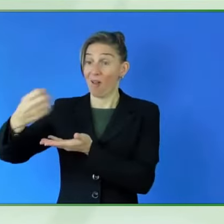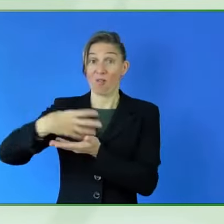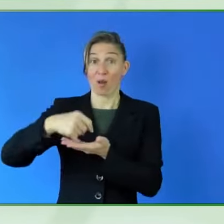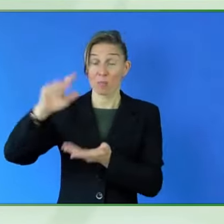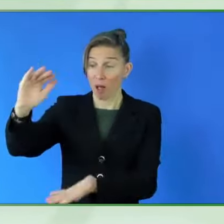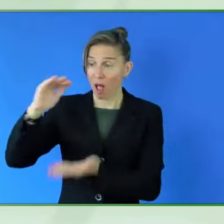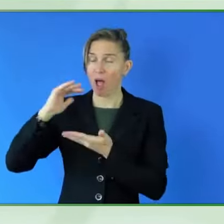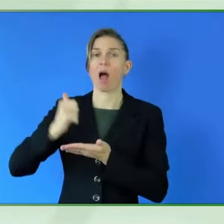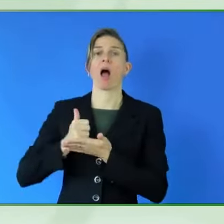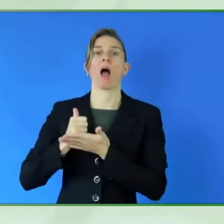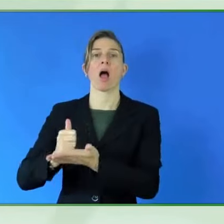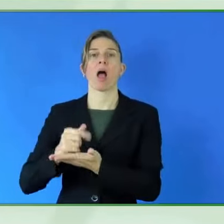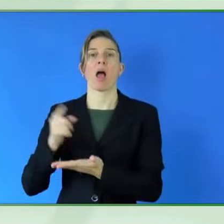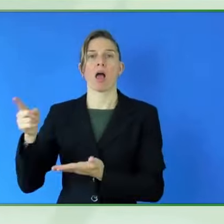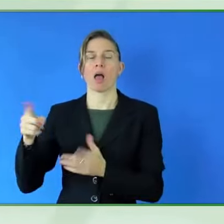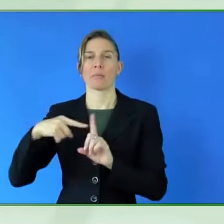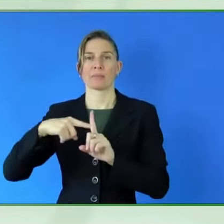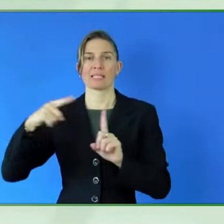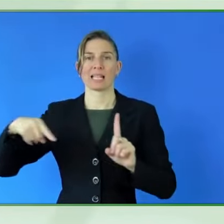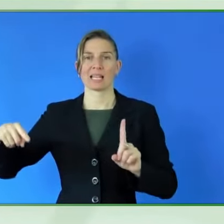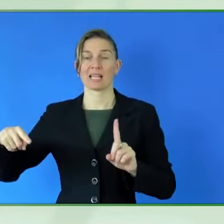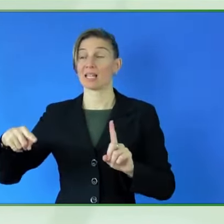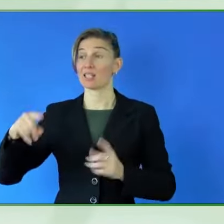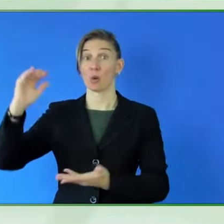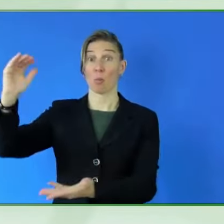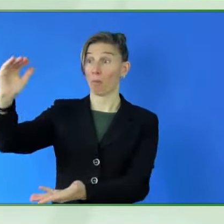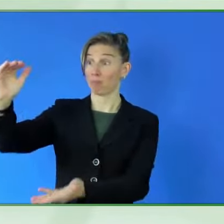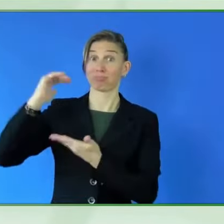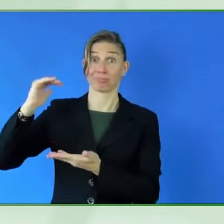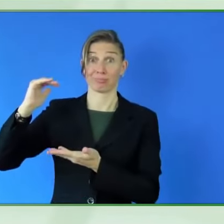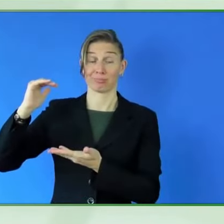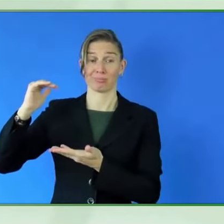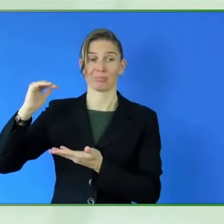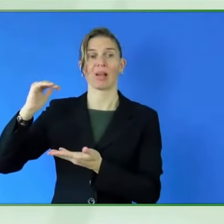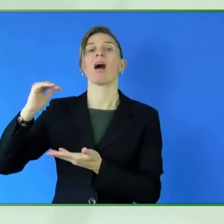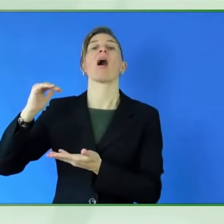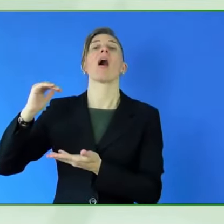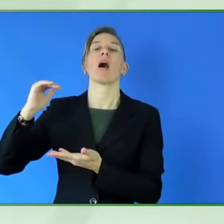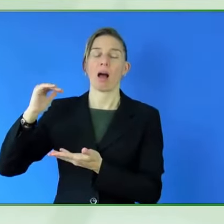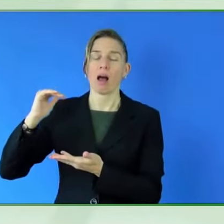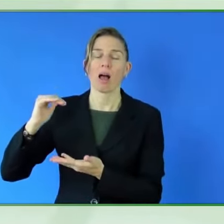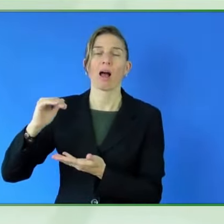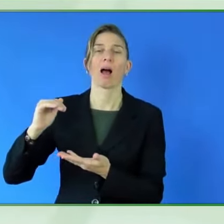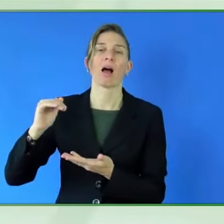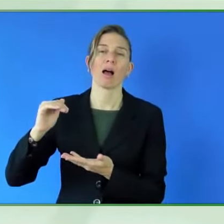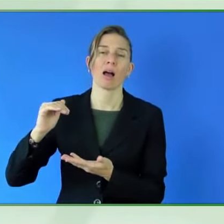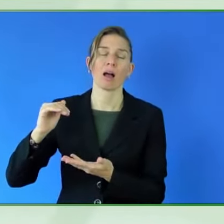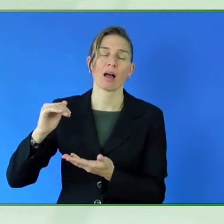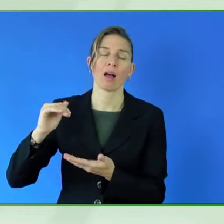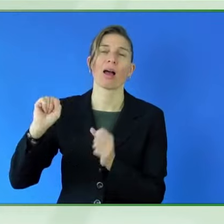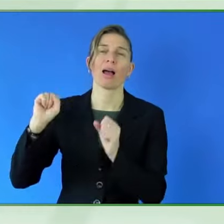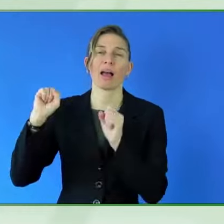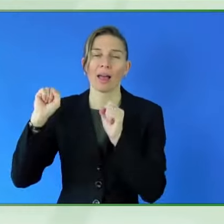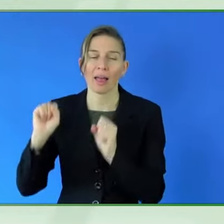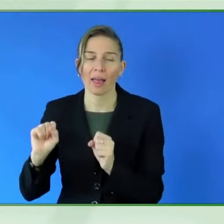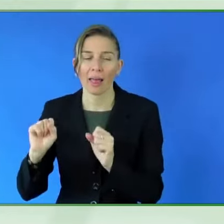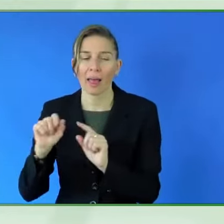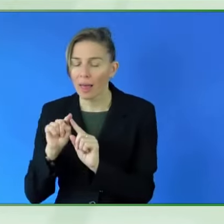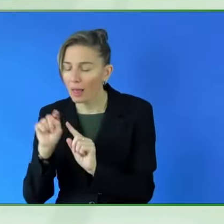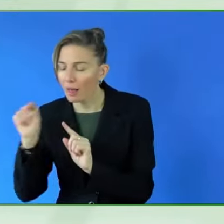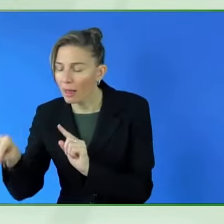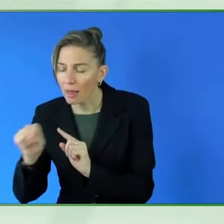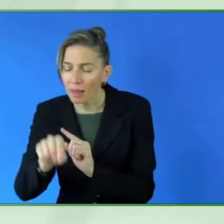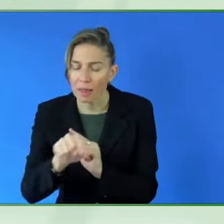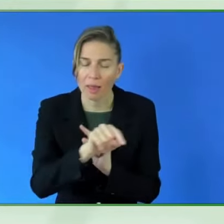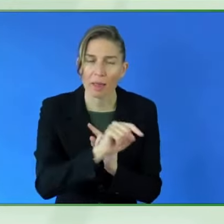that they have now has to be complemented by each of these cities that participated in this community.